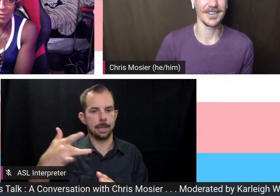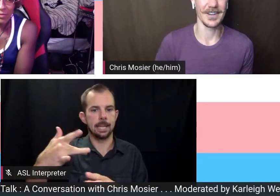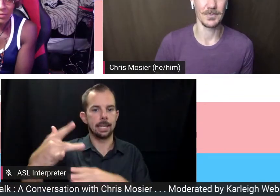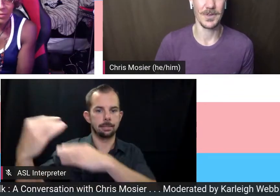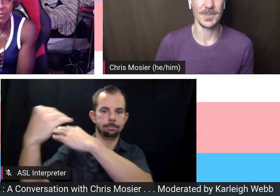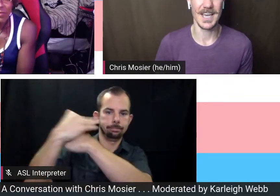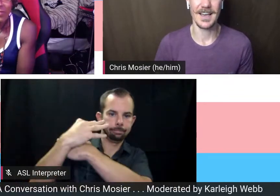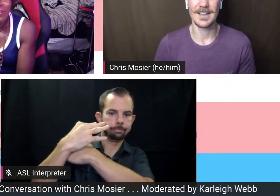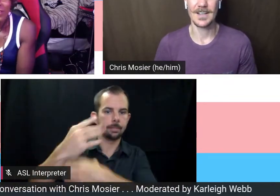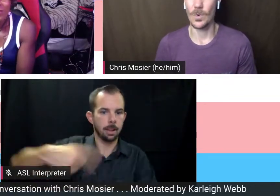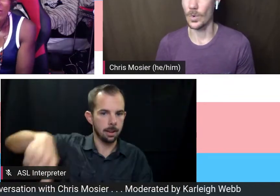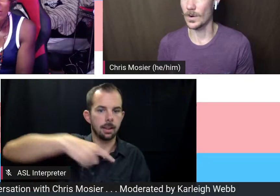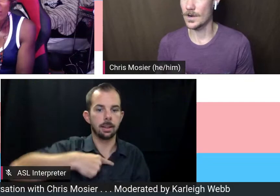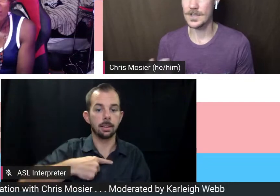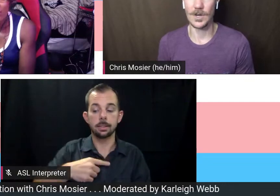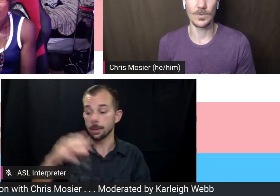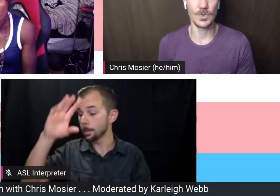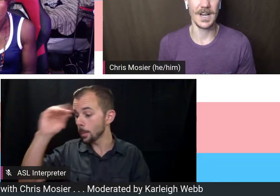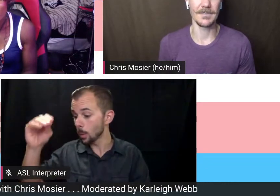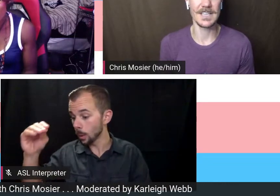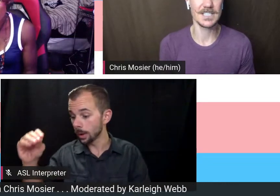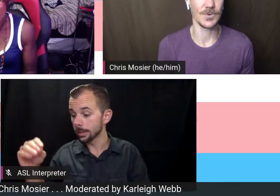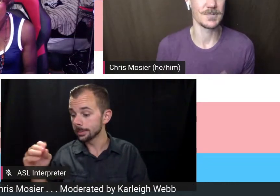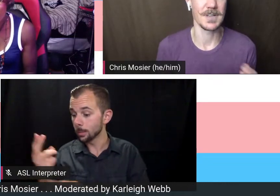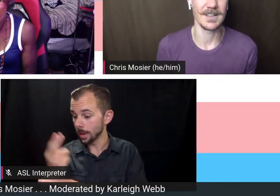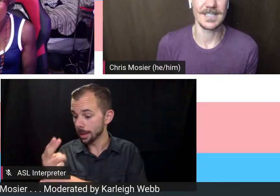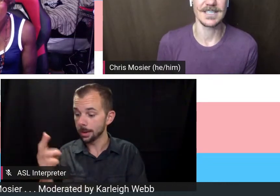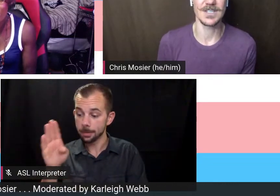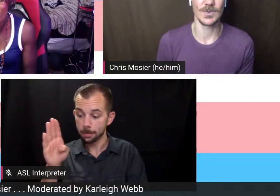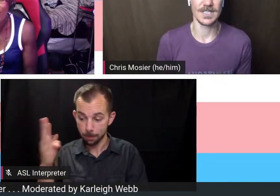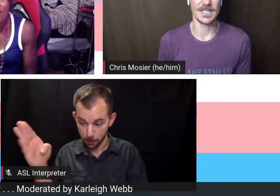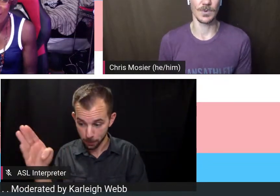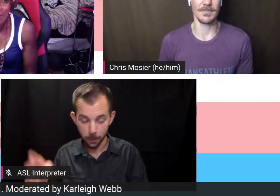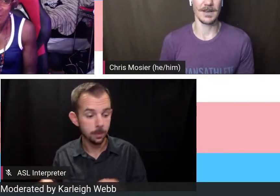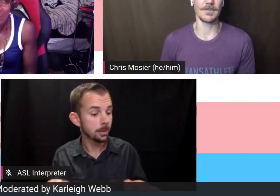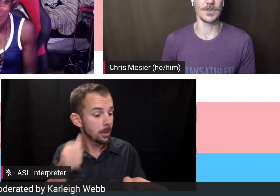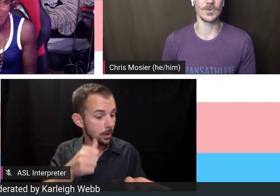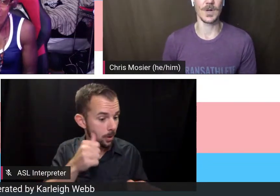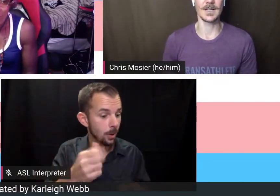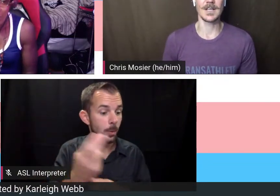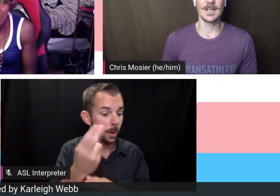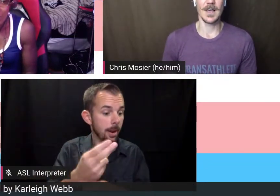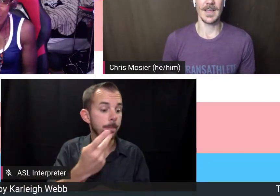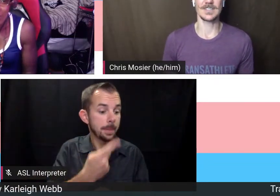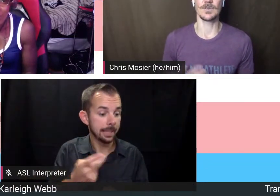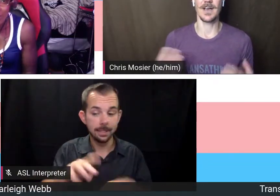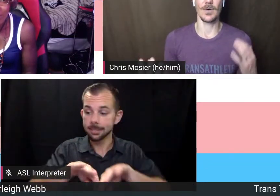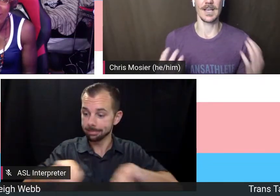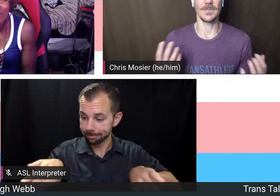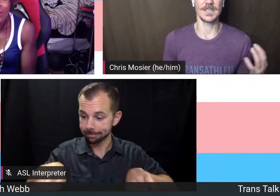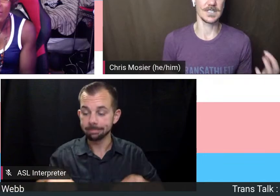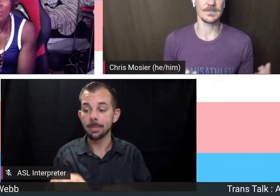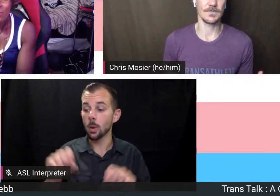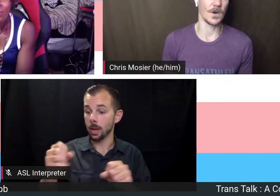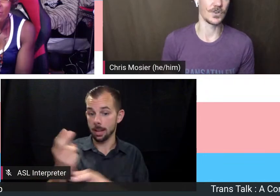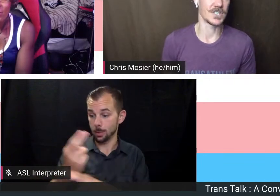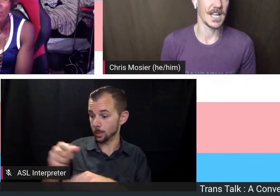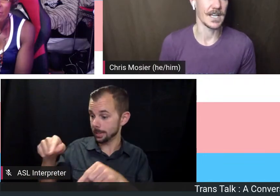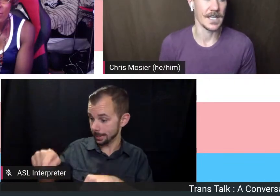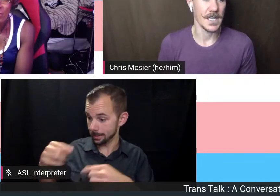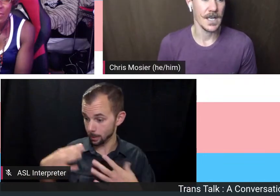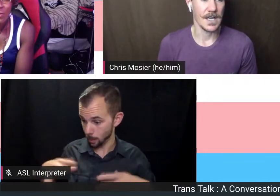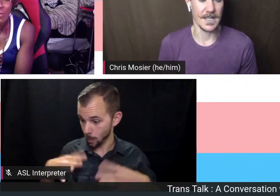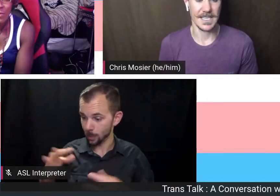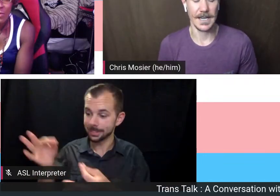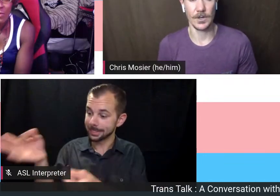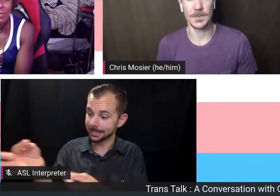this. You're not allowed to play with that. Or, you can have these toys, but not these toys. These weren't made for you, right? And that's sort of how I got this